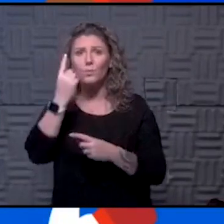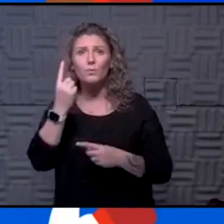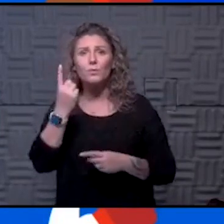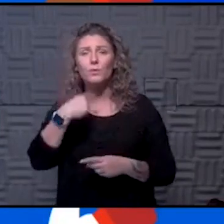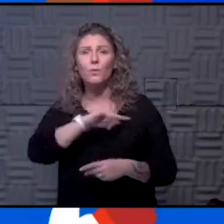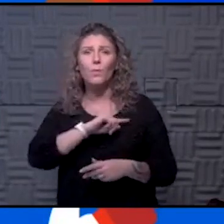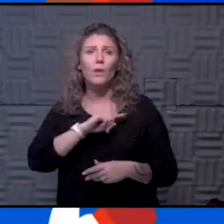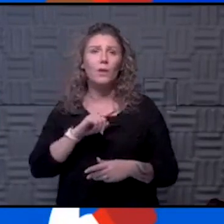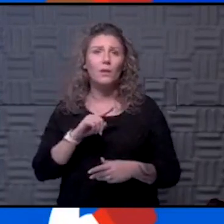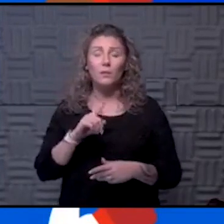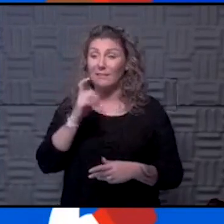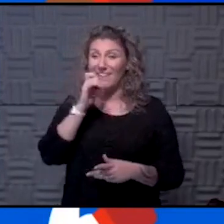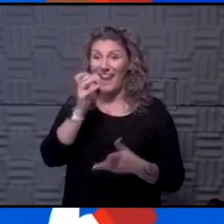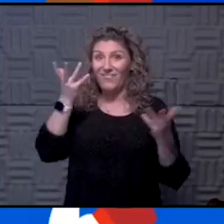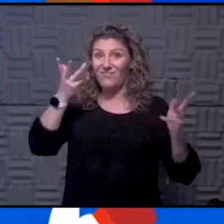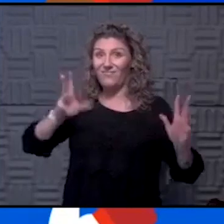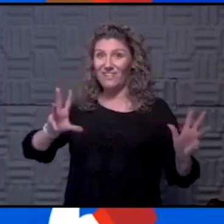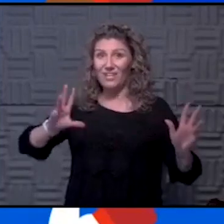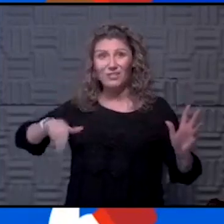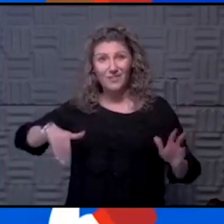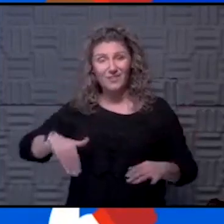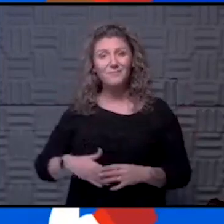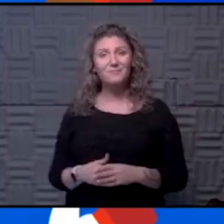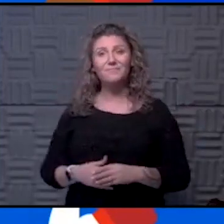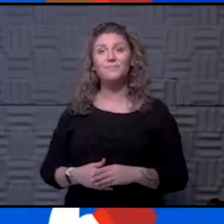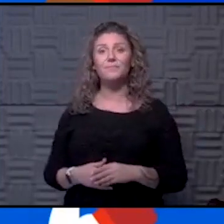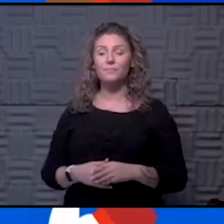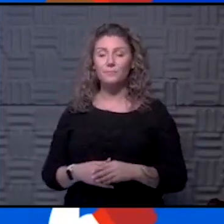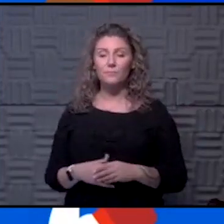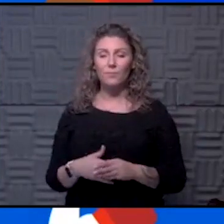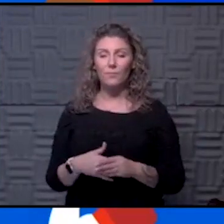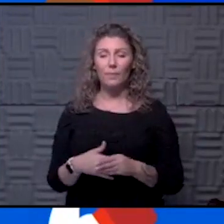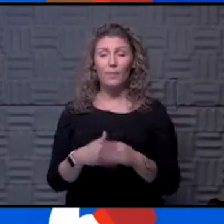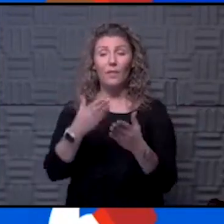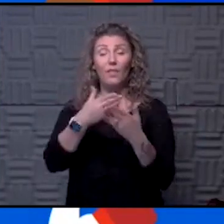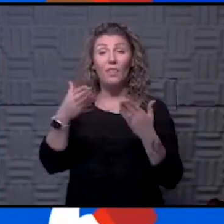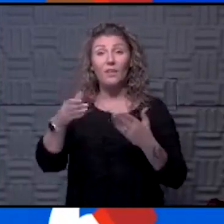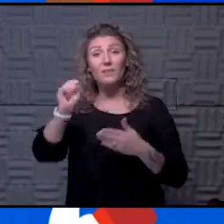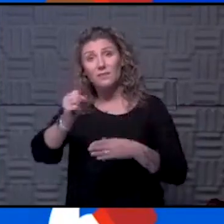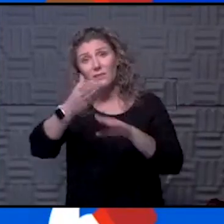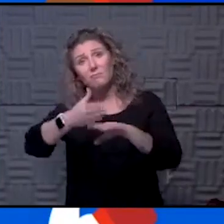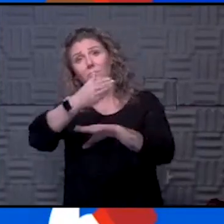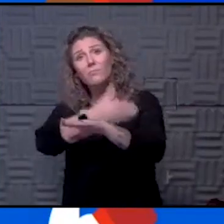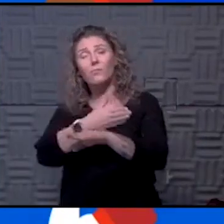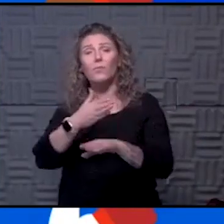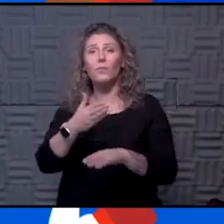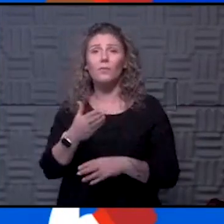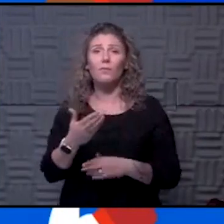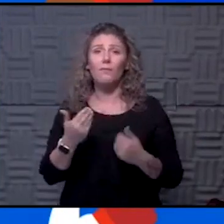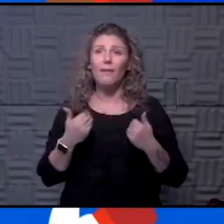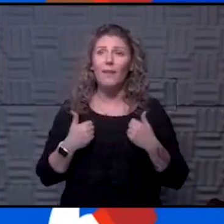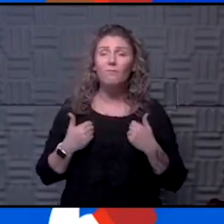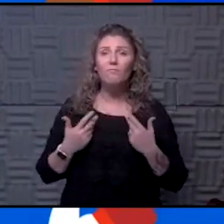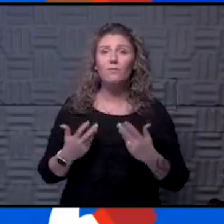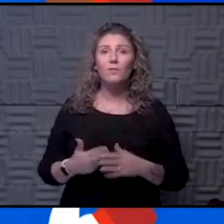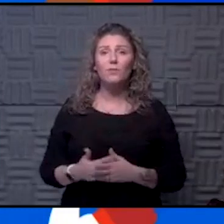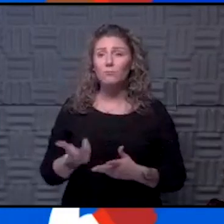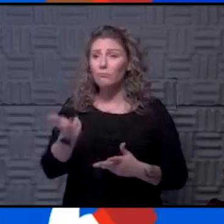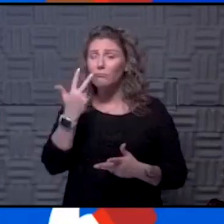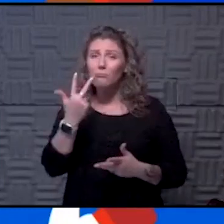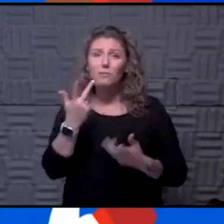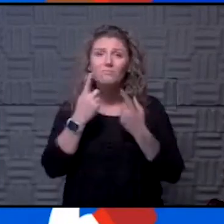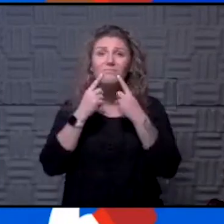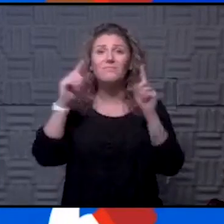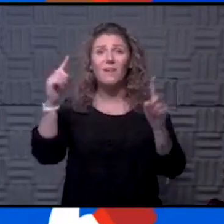we are not out of the woods yet. Things are getting better. We have 3 very effective